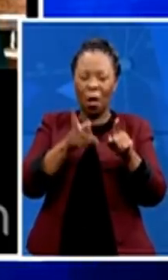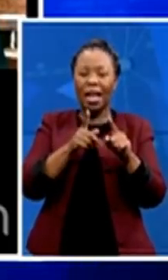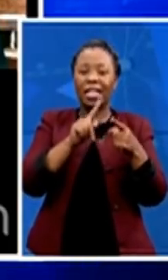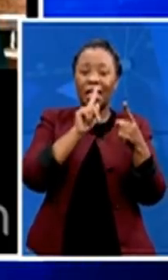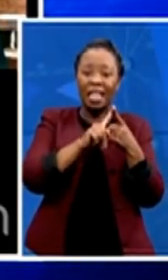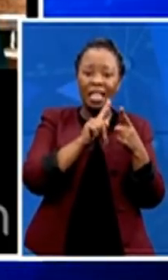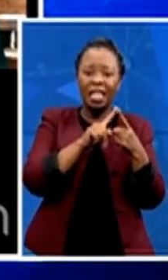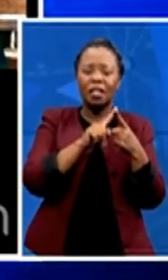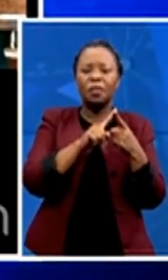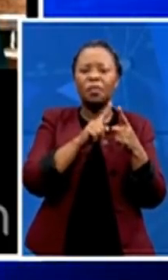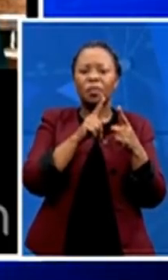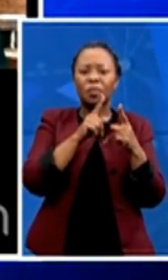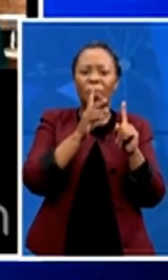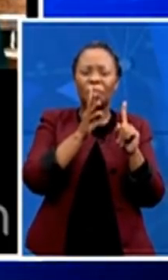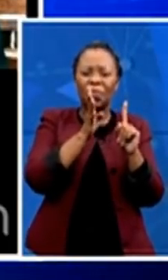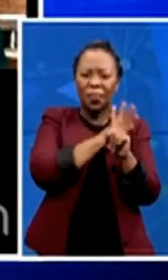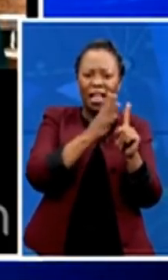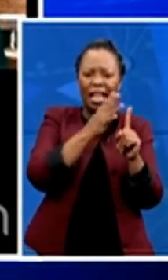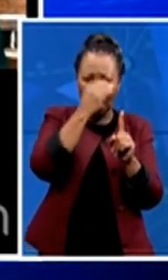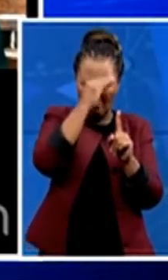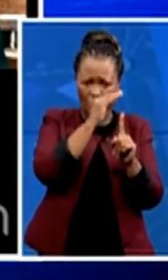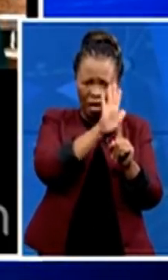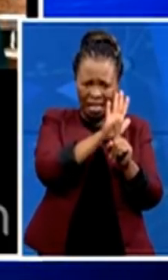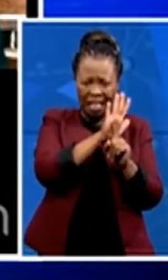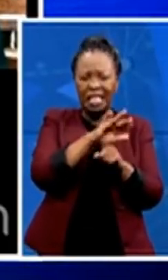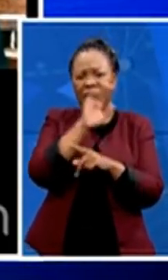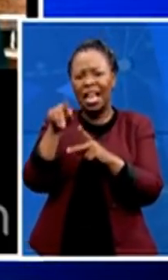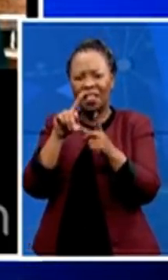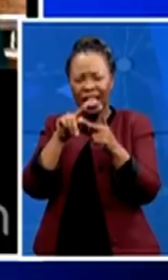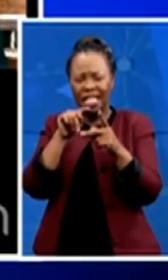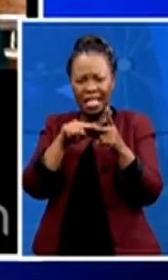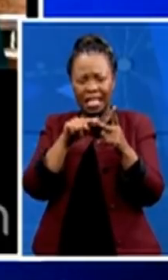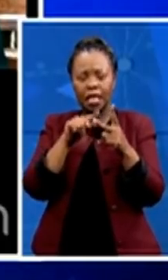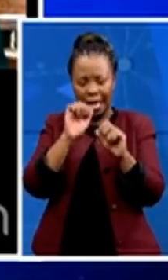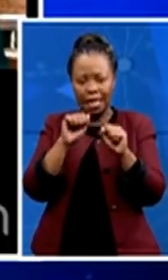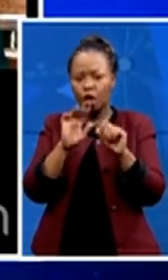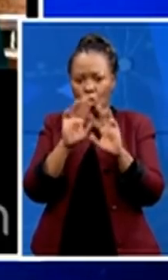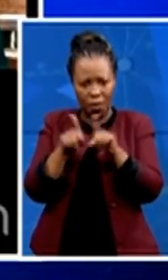exactly that they're not the same, right? But the